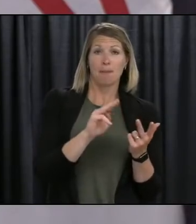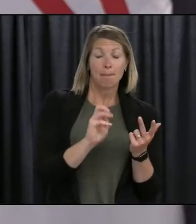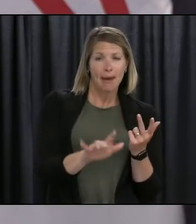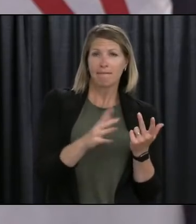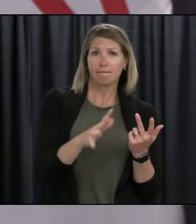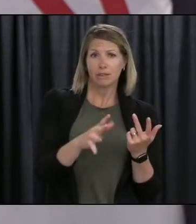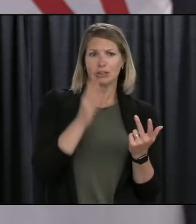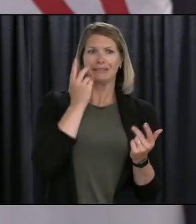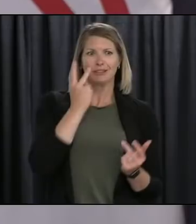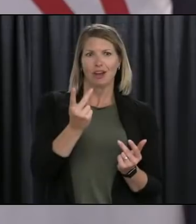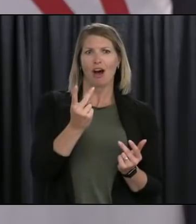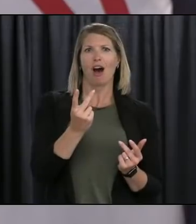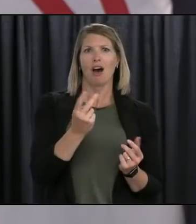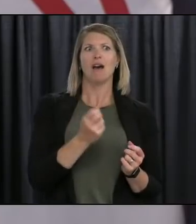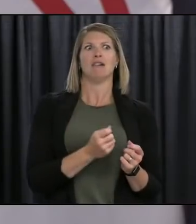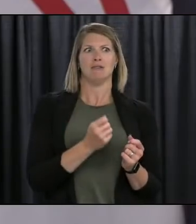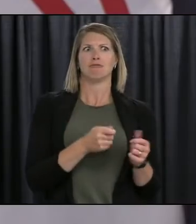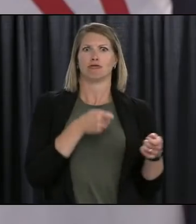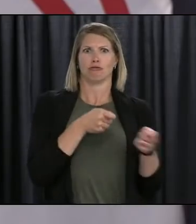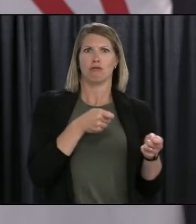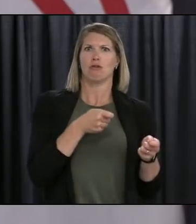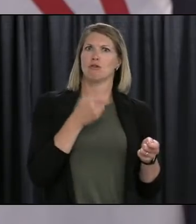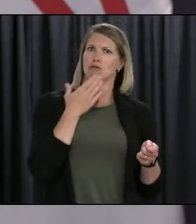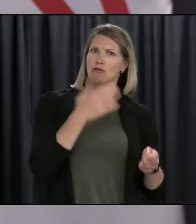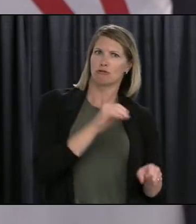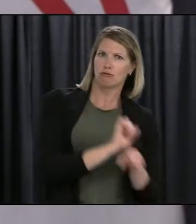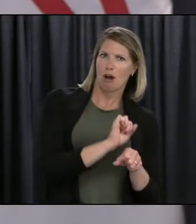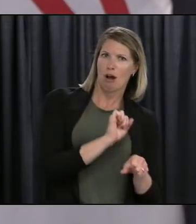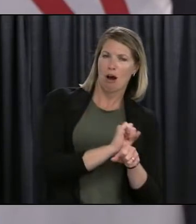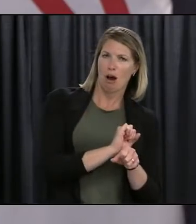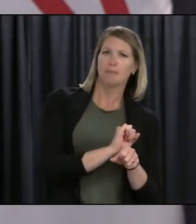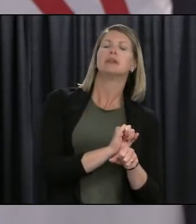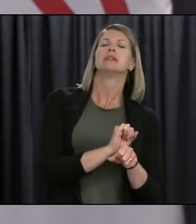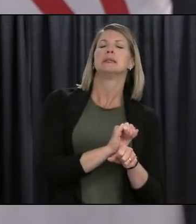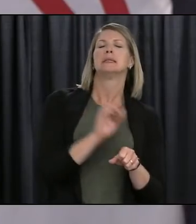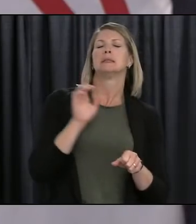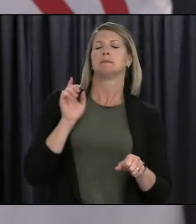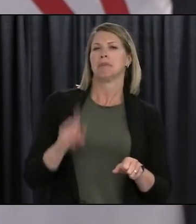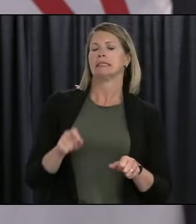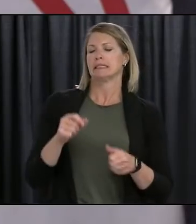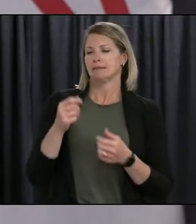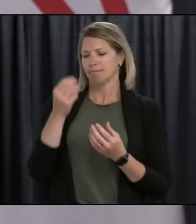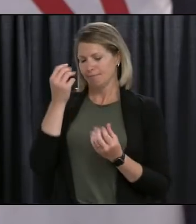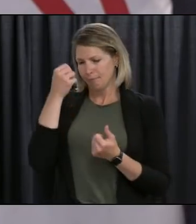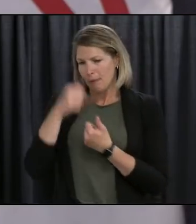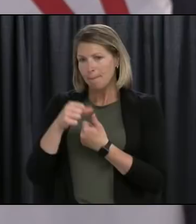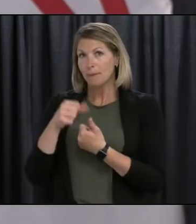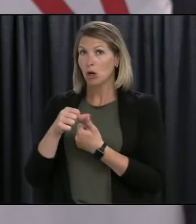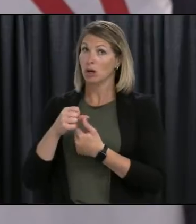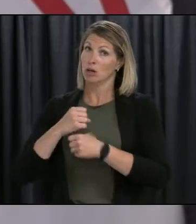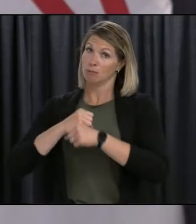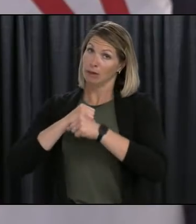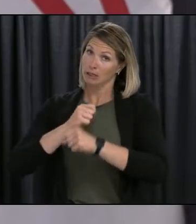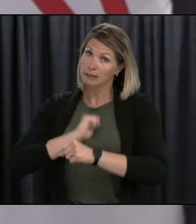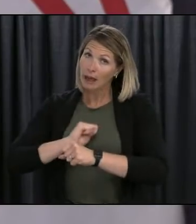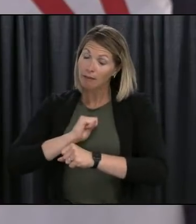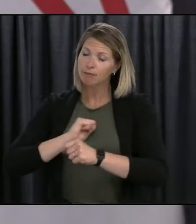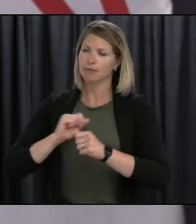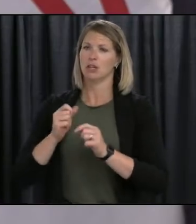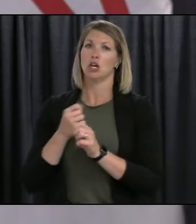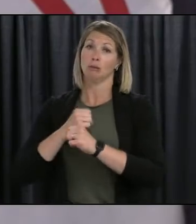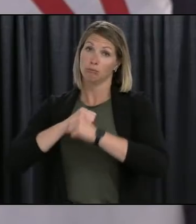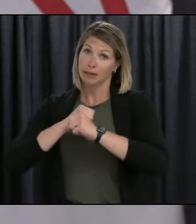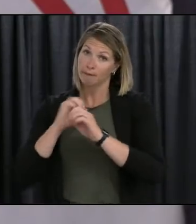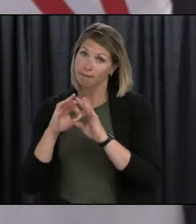wisdom and a sign of understanding. So let's continue to be wise. Let's continue to protect ourselves and our families as we